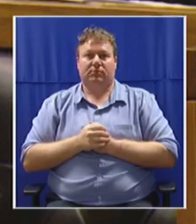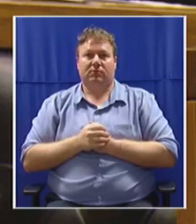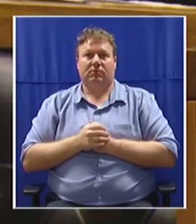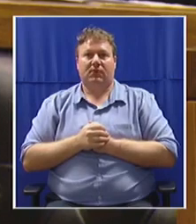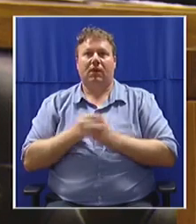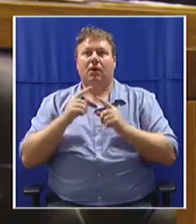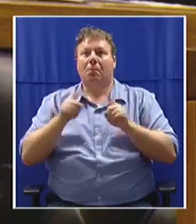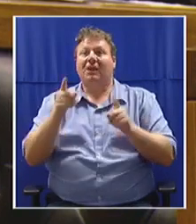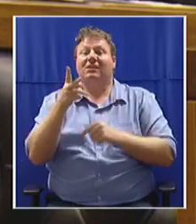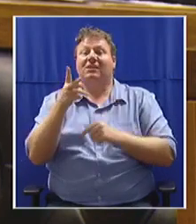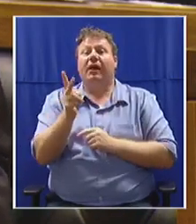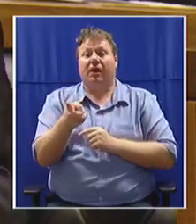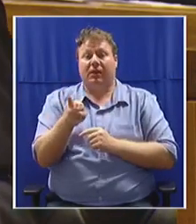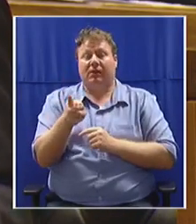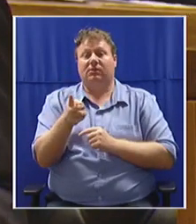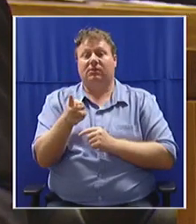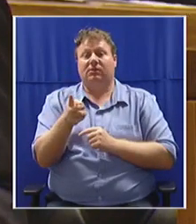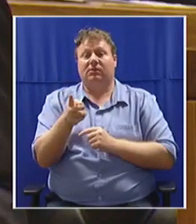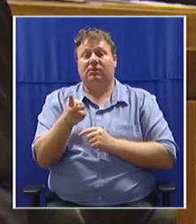government should